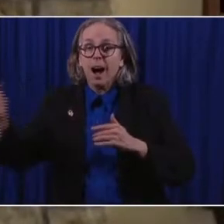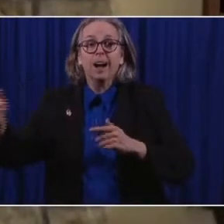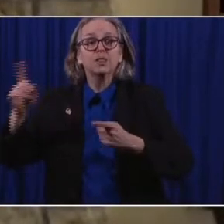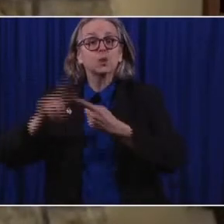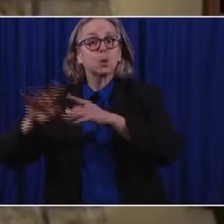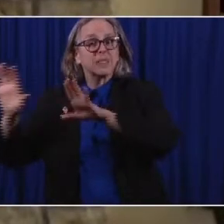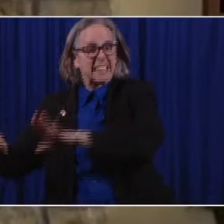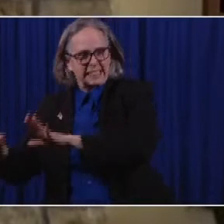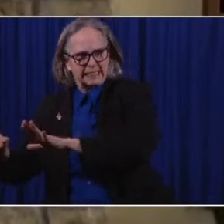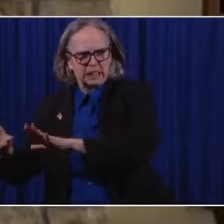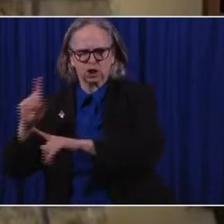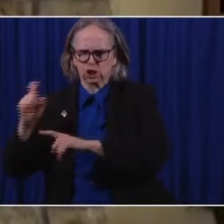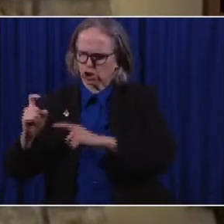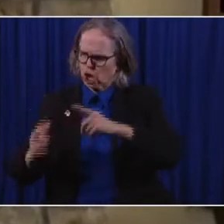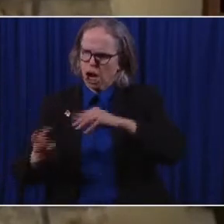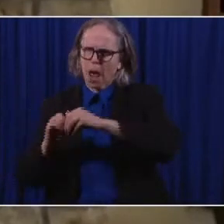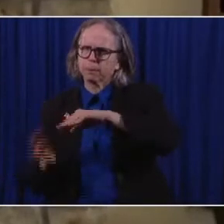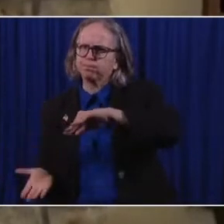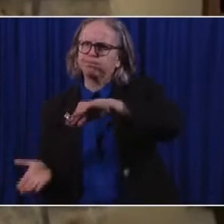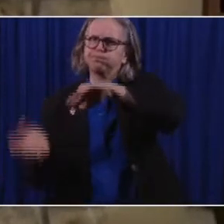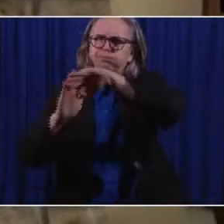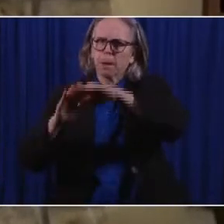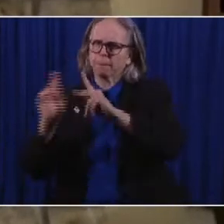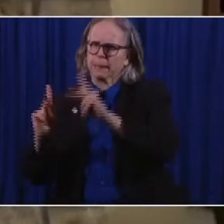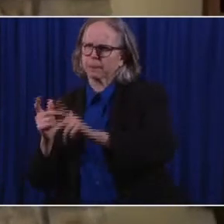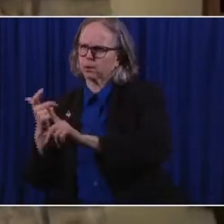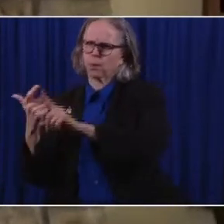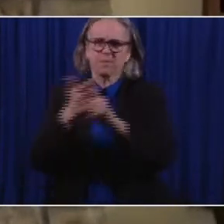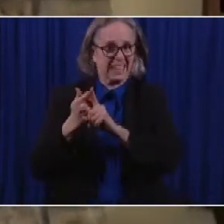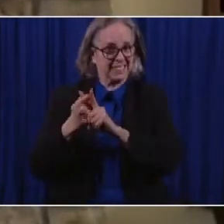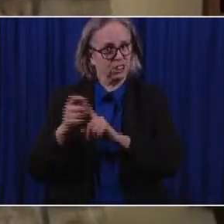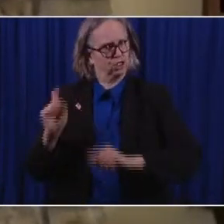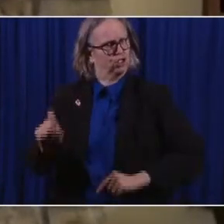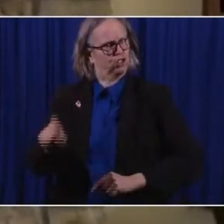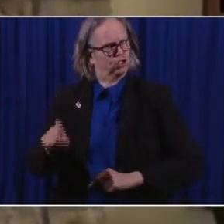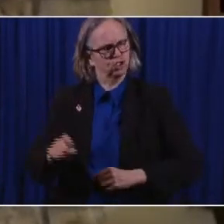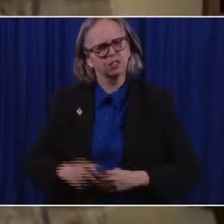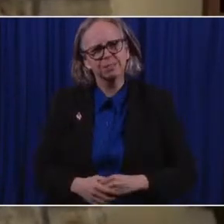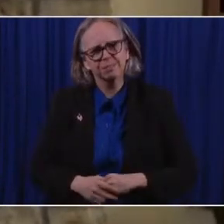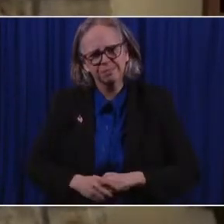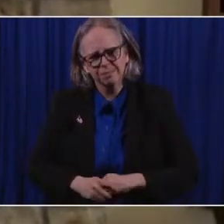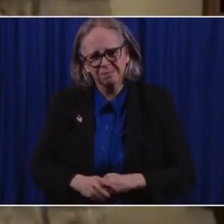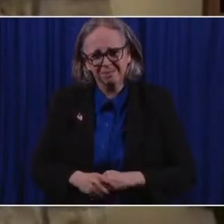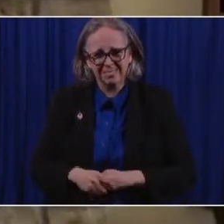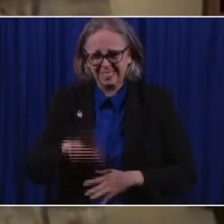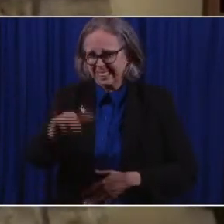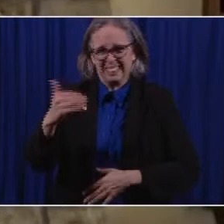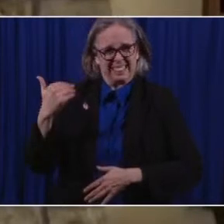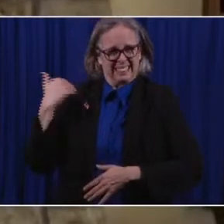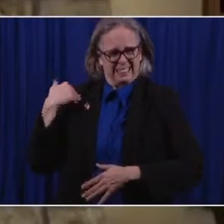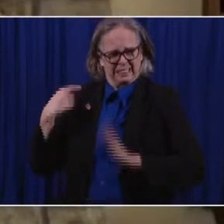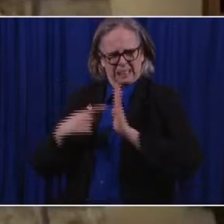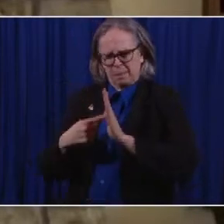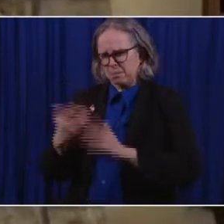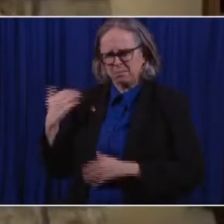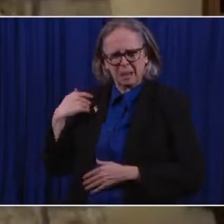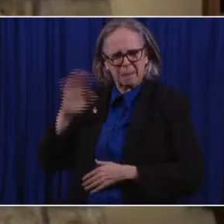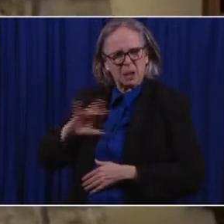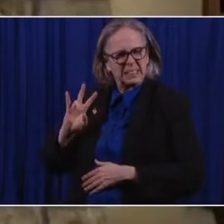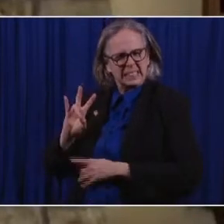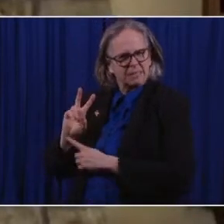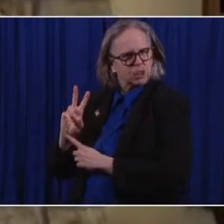percentage up to something decent. And so, as I said, it was roughly around 72% last Sunday, not where I want it to be. I want it to be